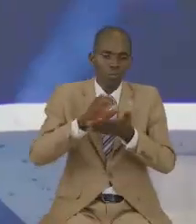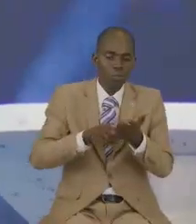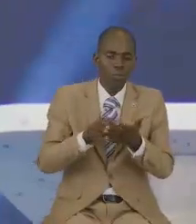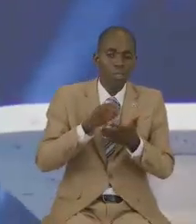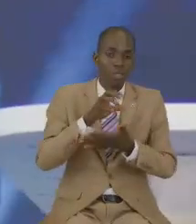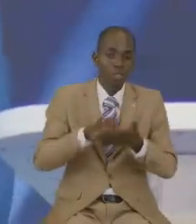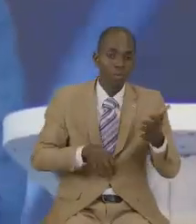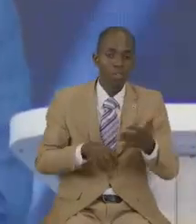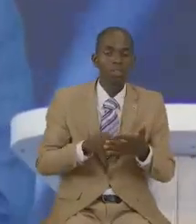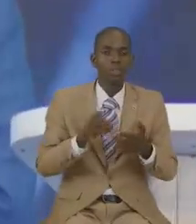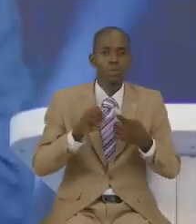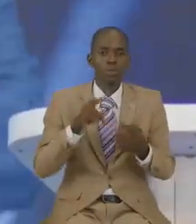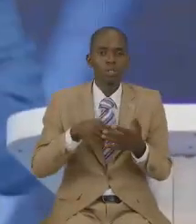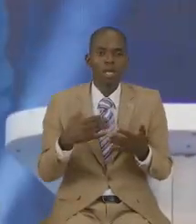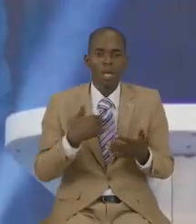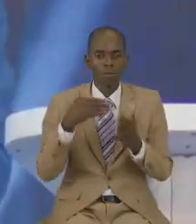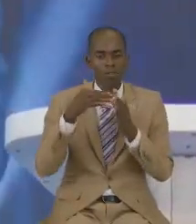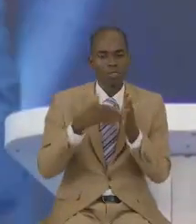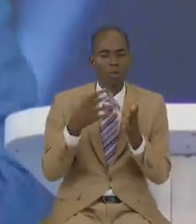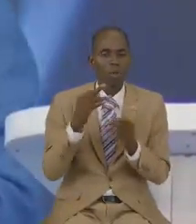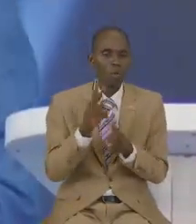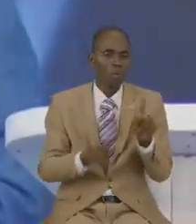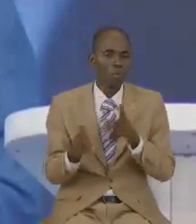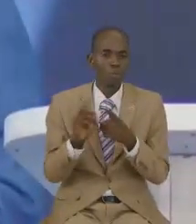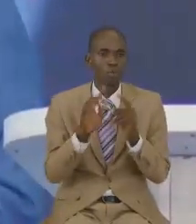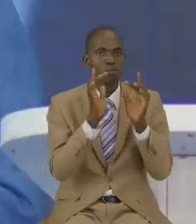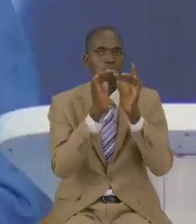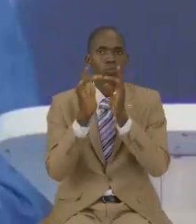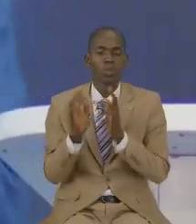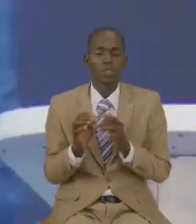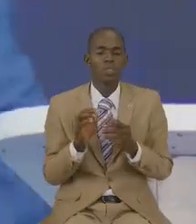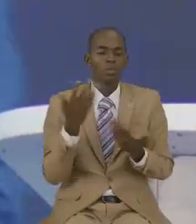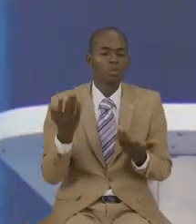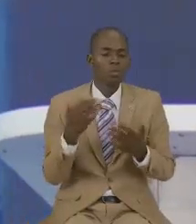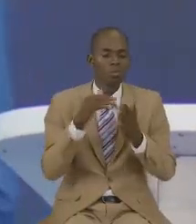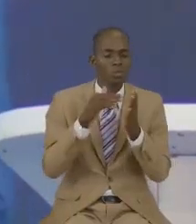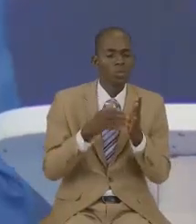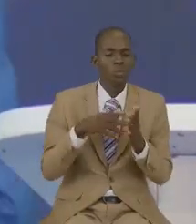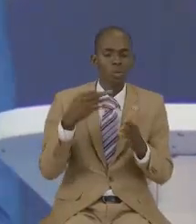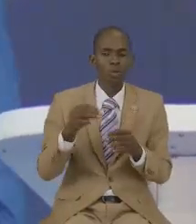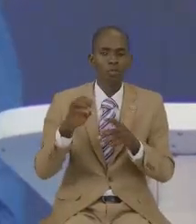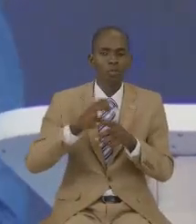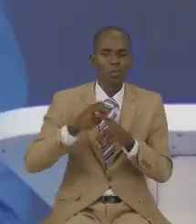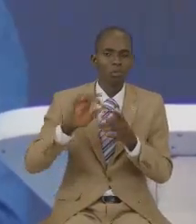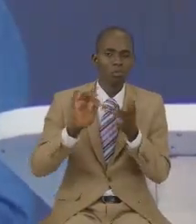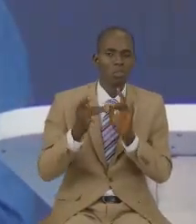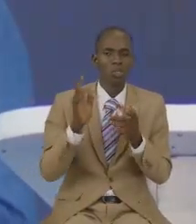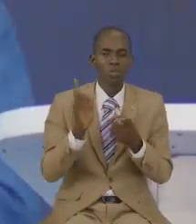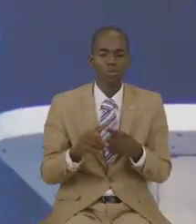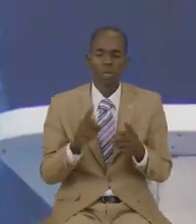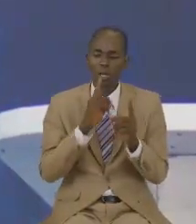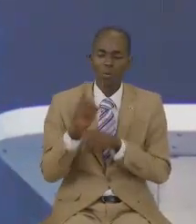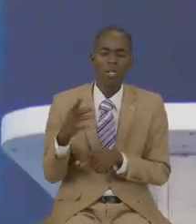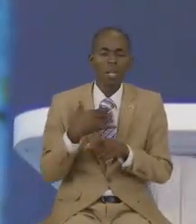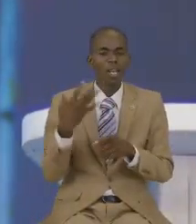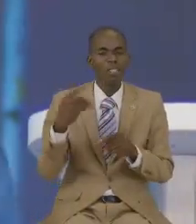of people to contact, and list of email to reply, and the list of texts you have to send,